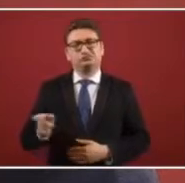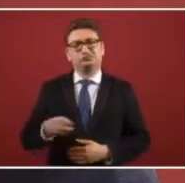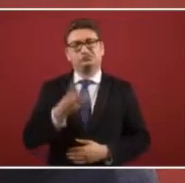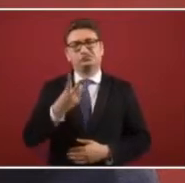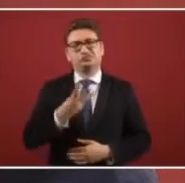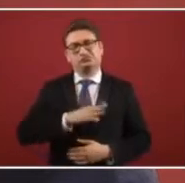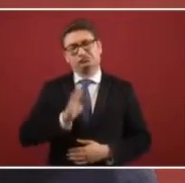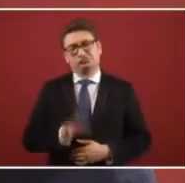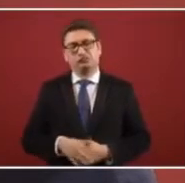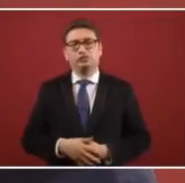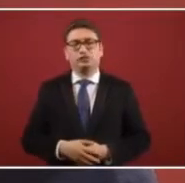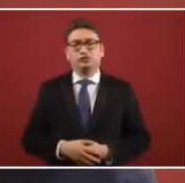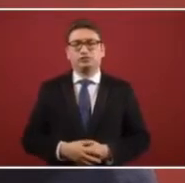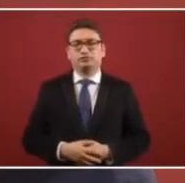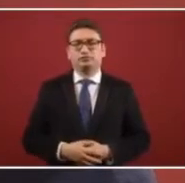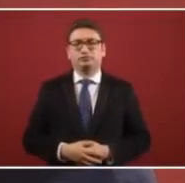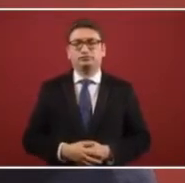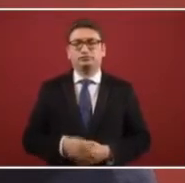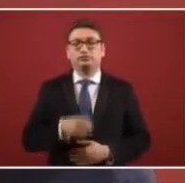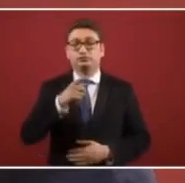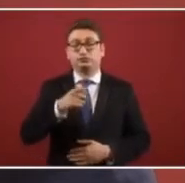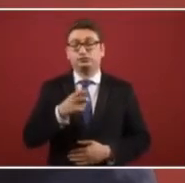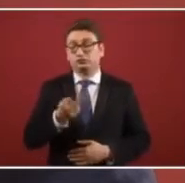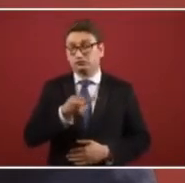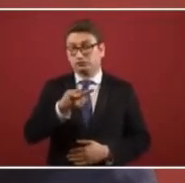and they three died.